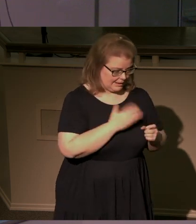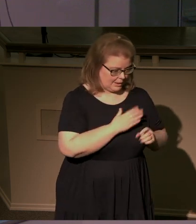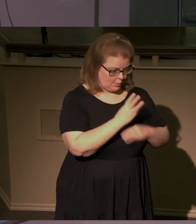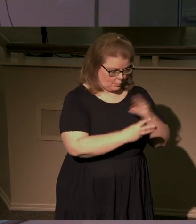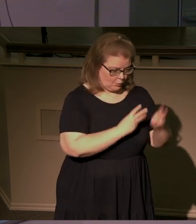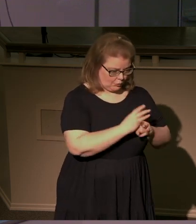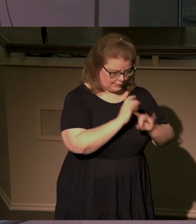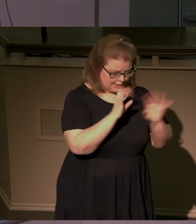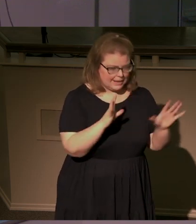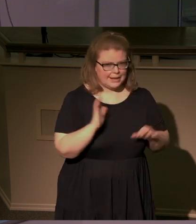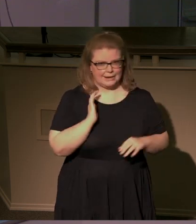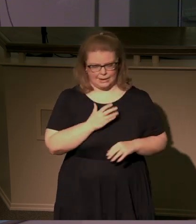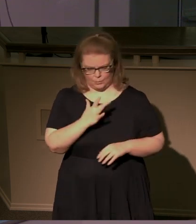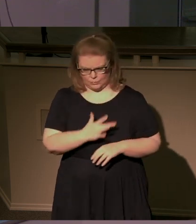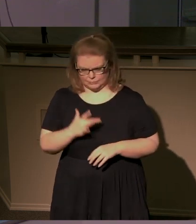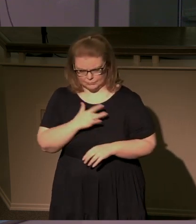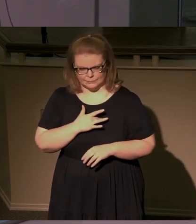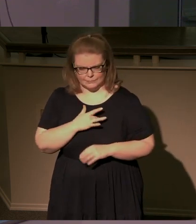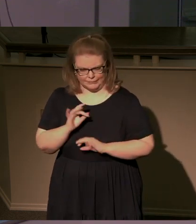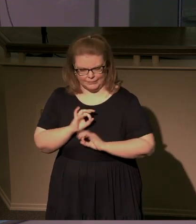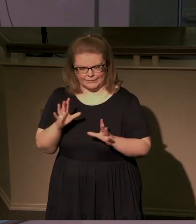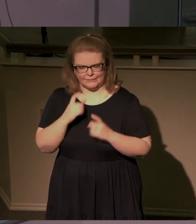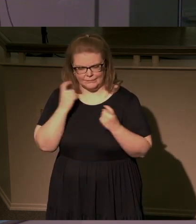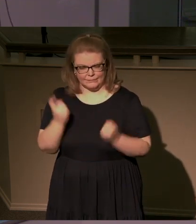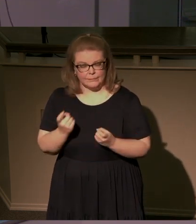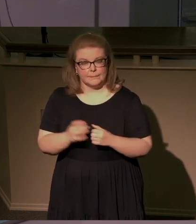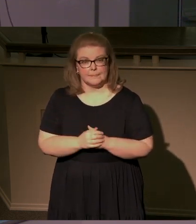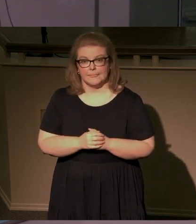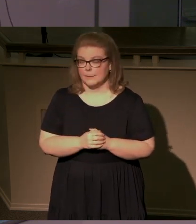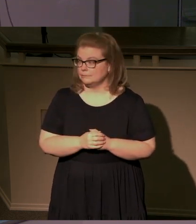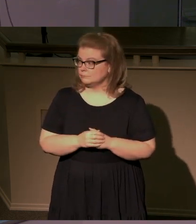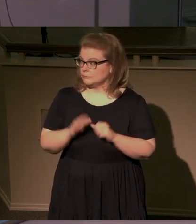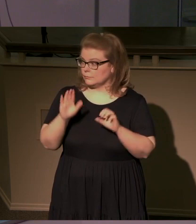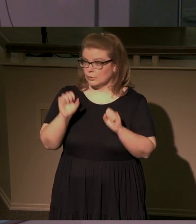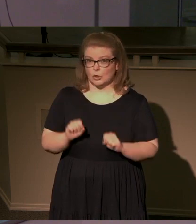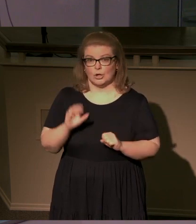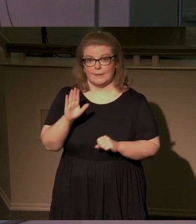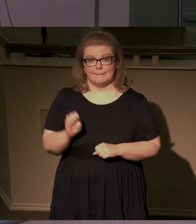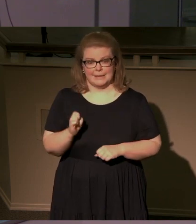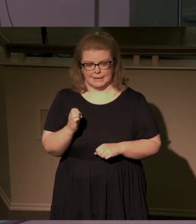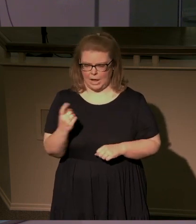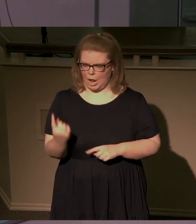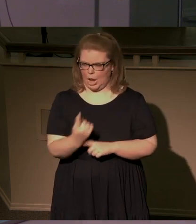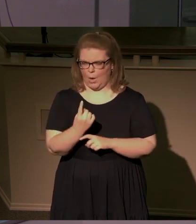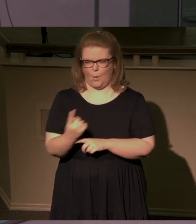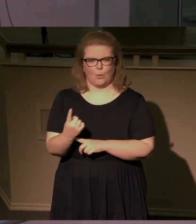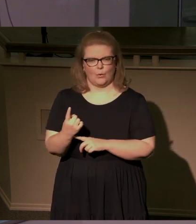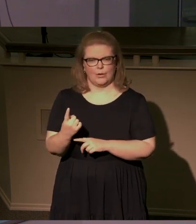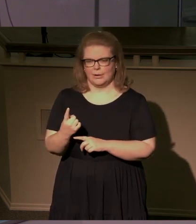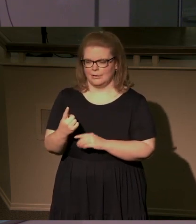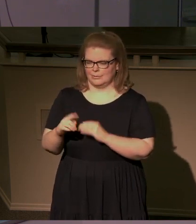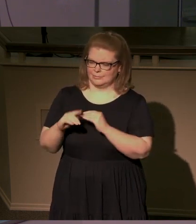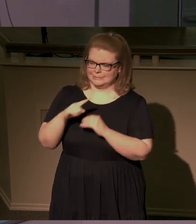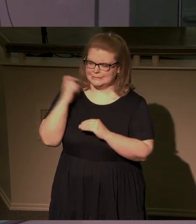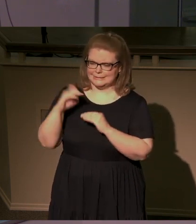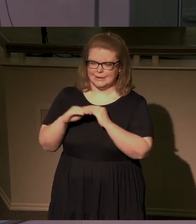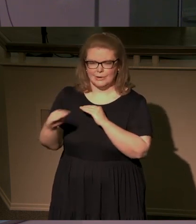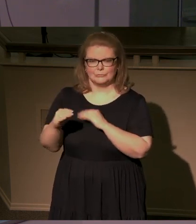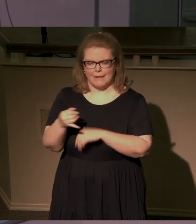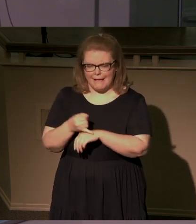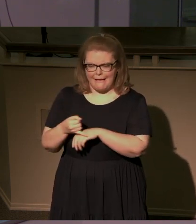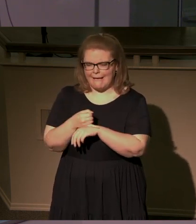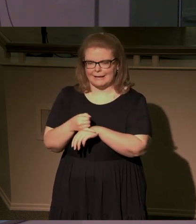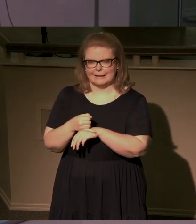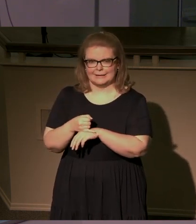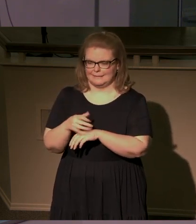evil within our soul. You could be alone on a desert island in the middle of any